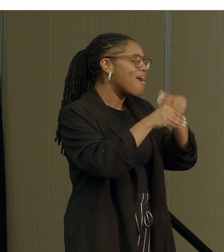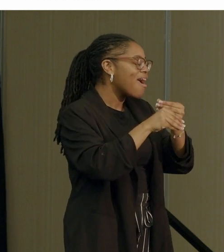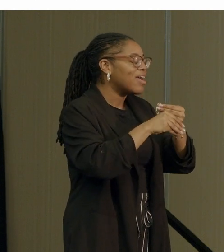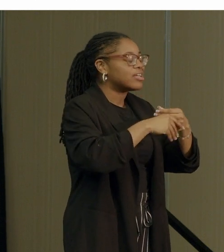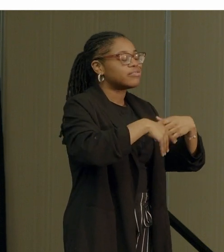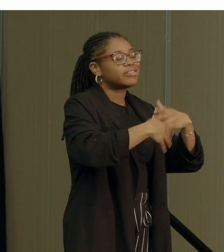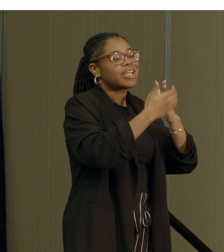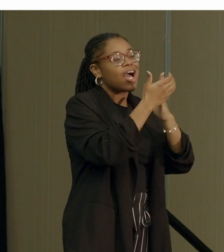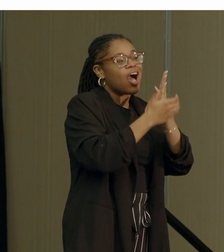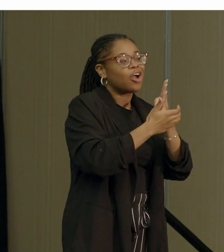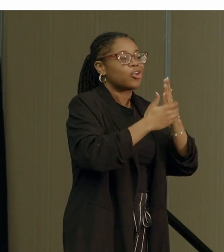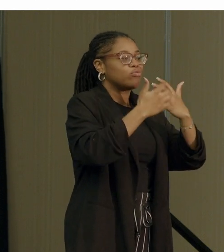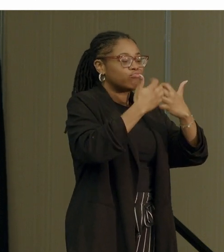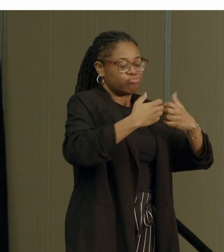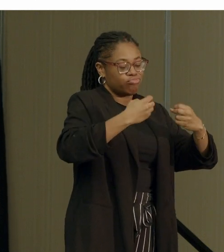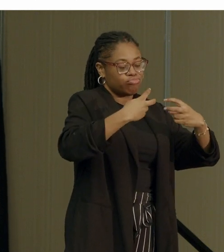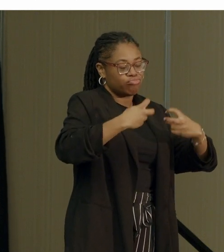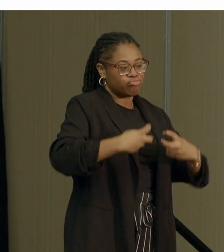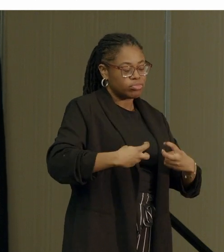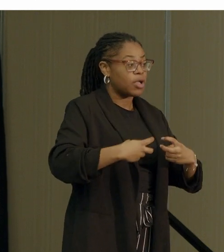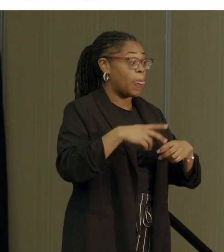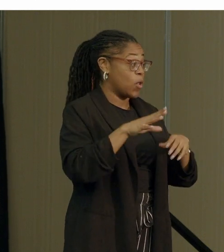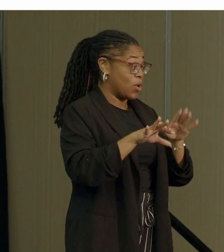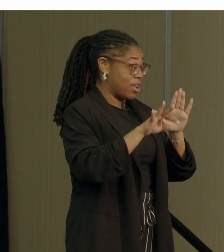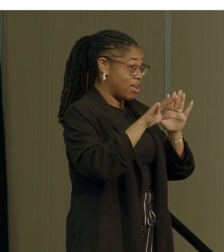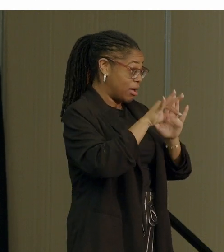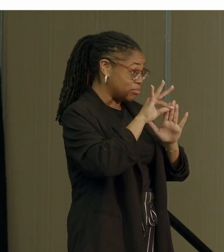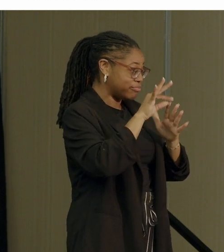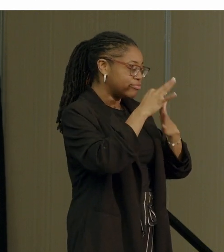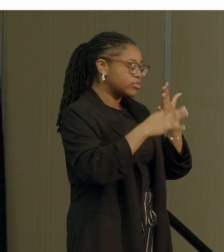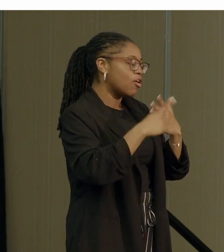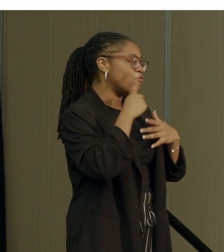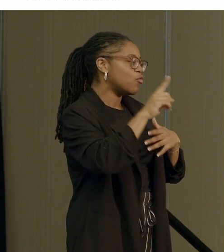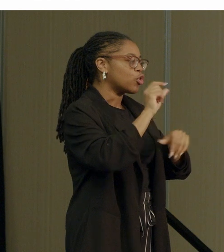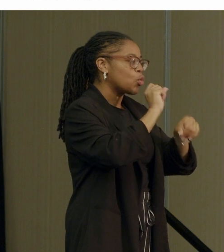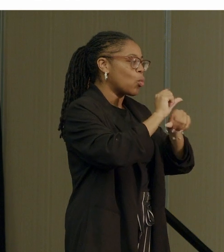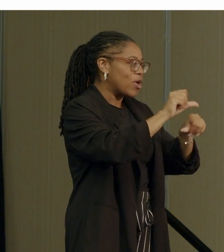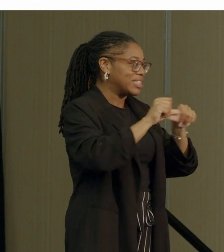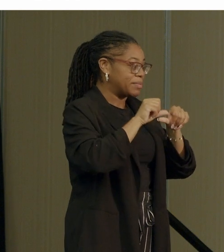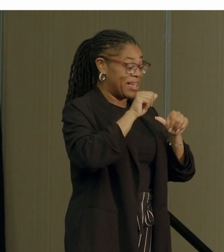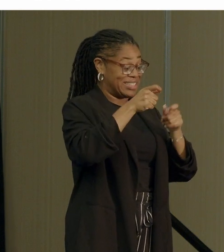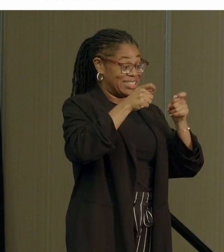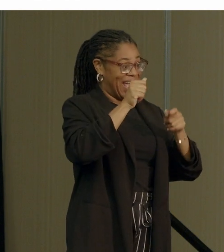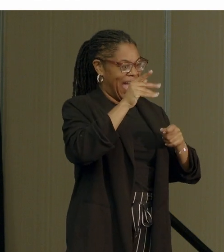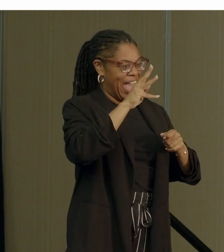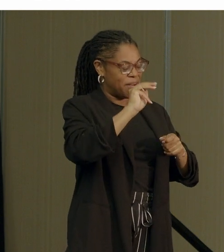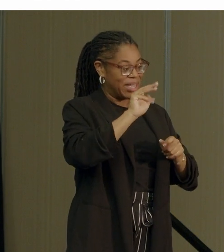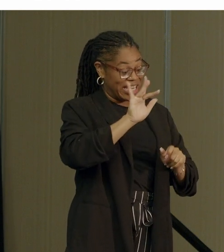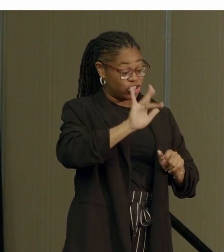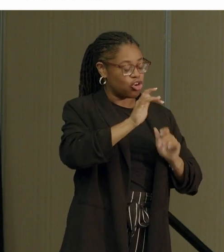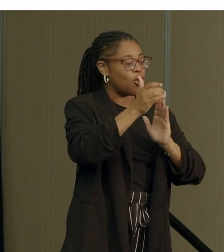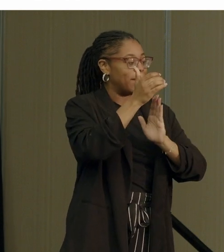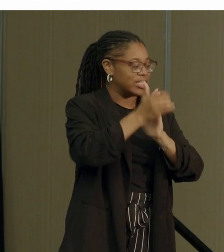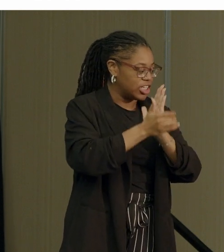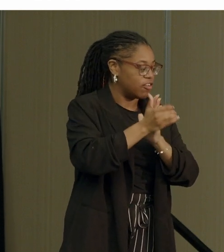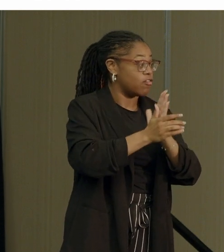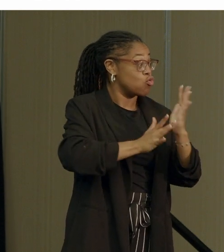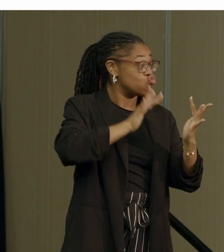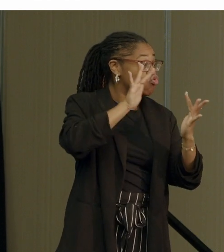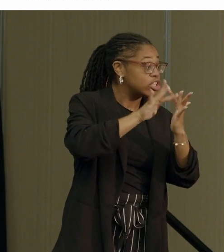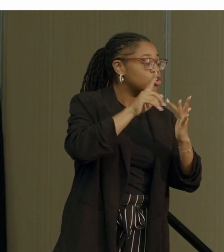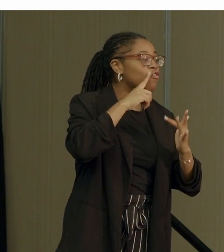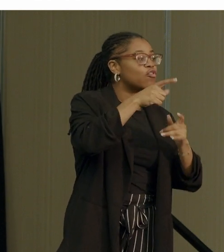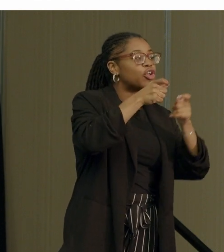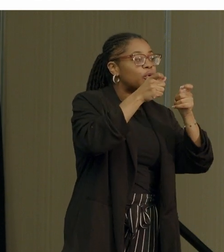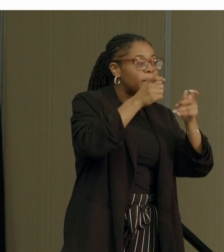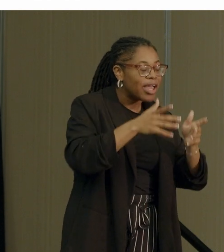auto-generated caption tracks. There's also an option for your workspace admins to turn this on by default. So reach out to whoever